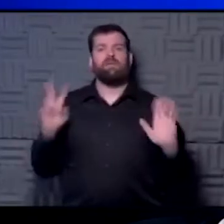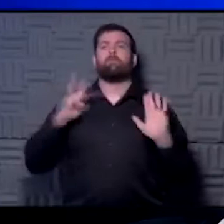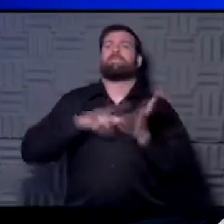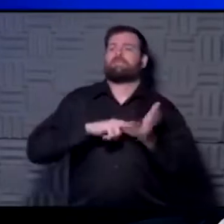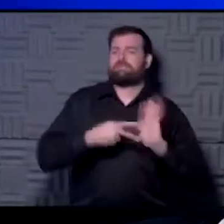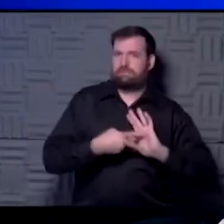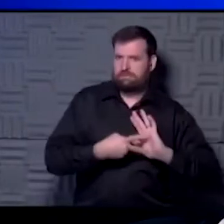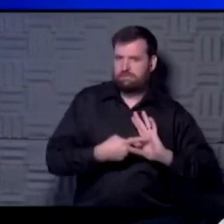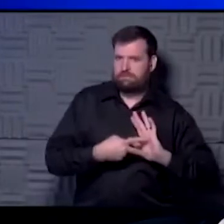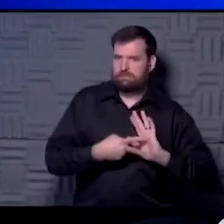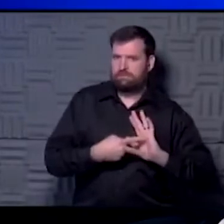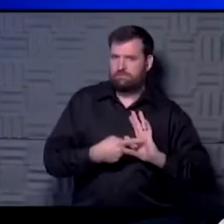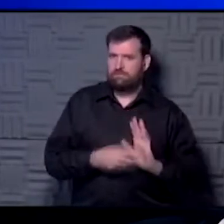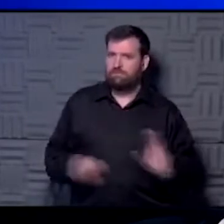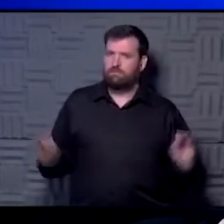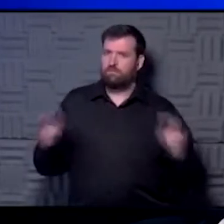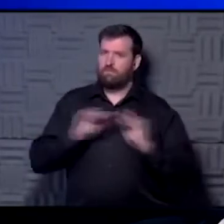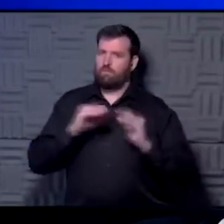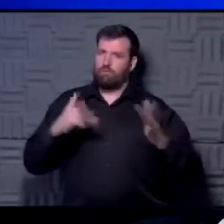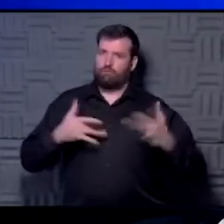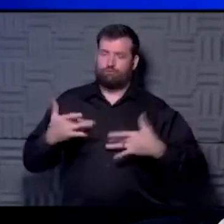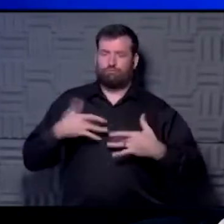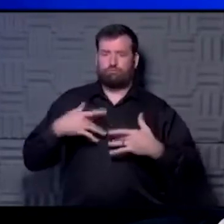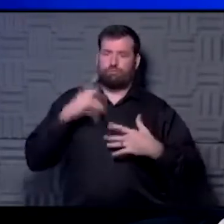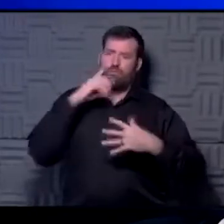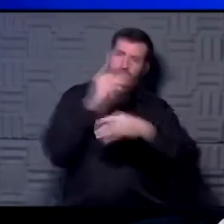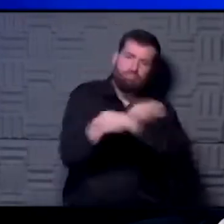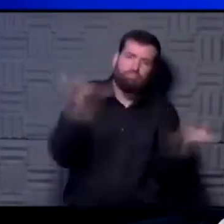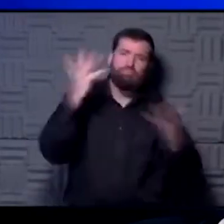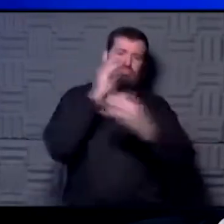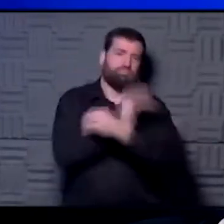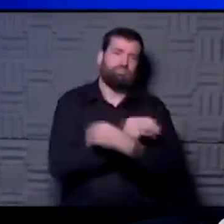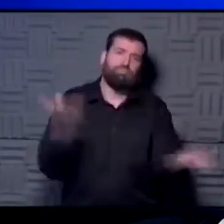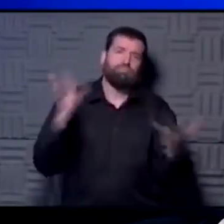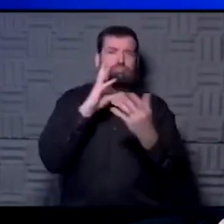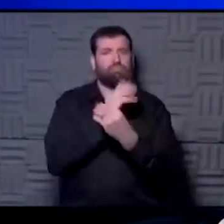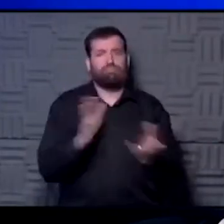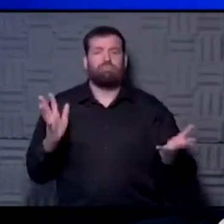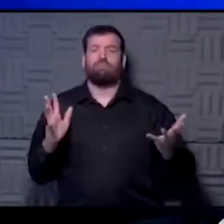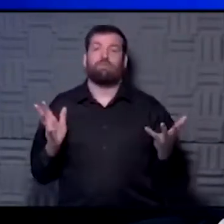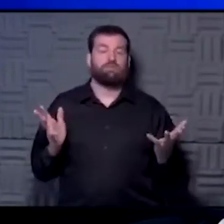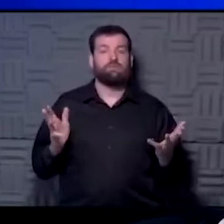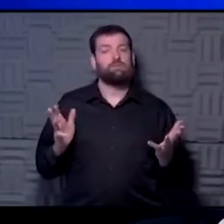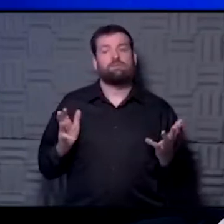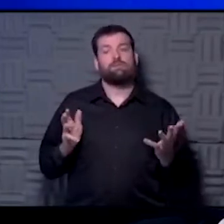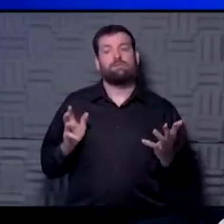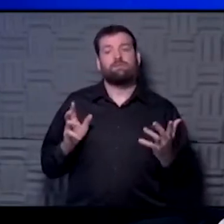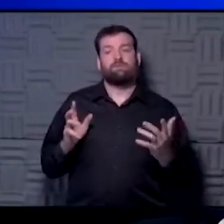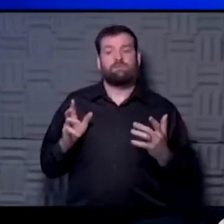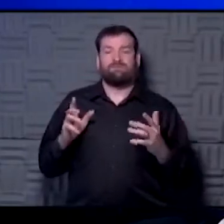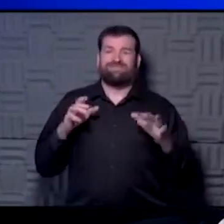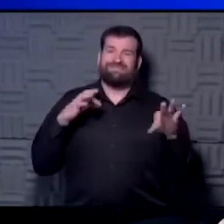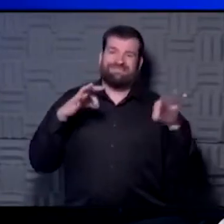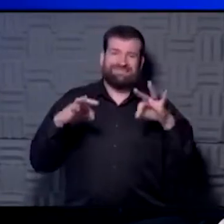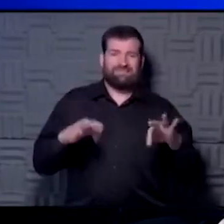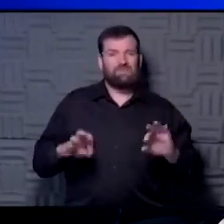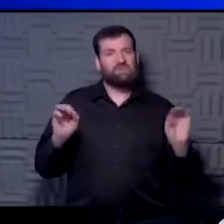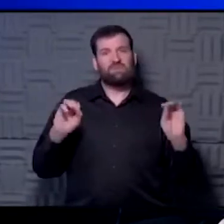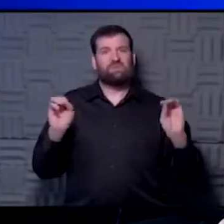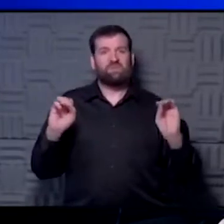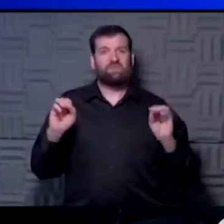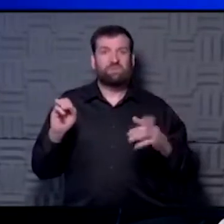means. I'm a little bit more concerned about just pushing that information out there with a whole bunch of education to go around it, an explanation about what